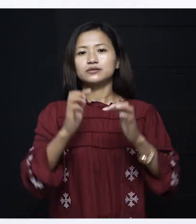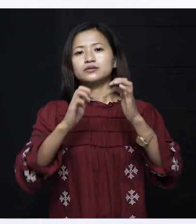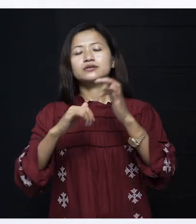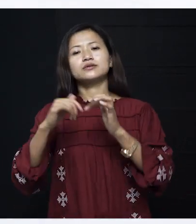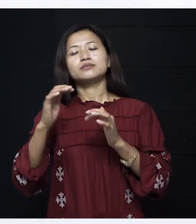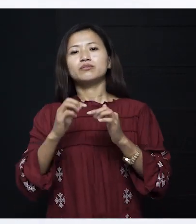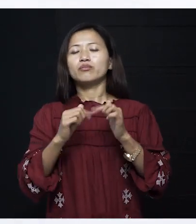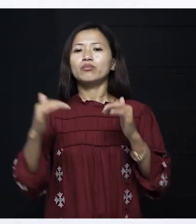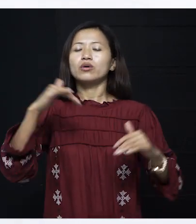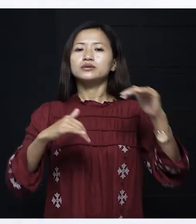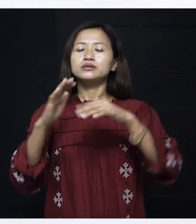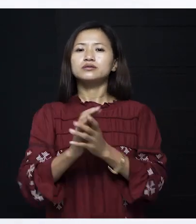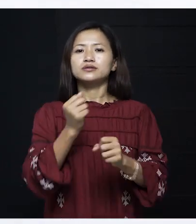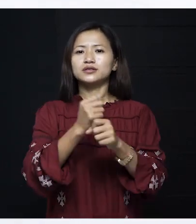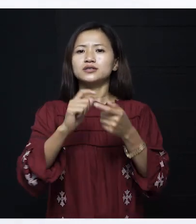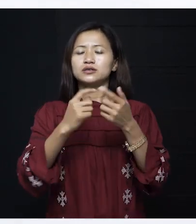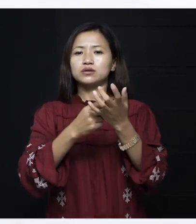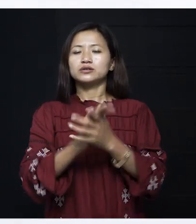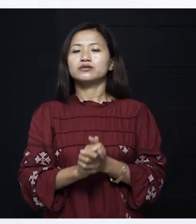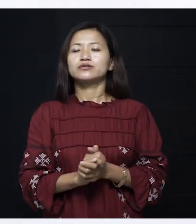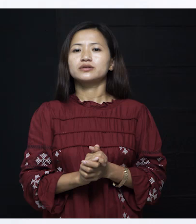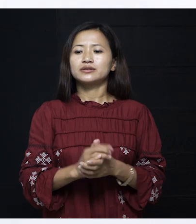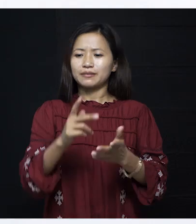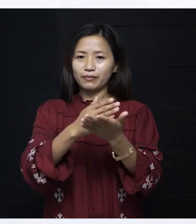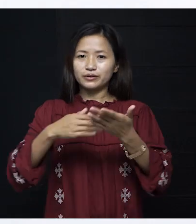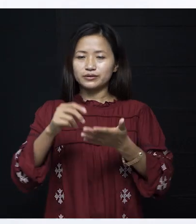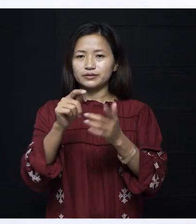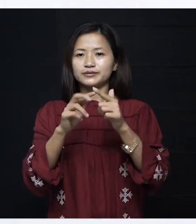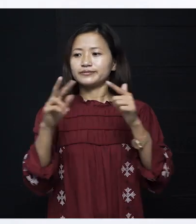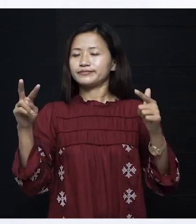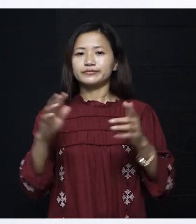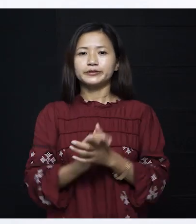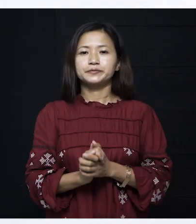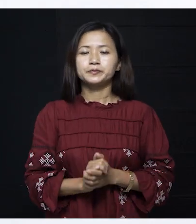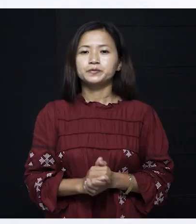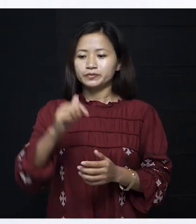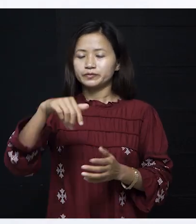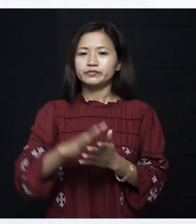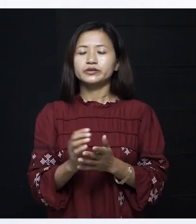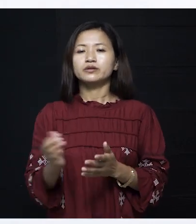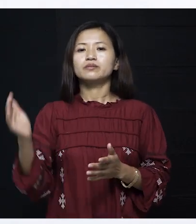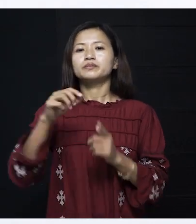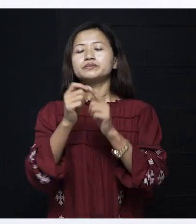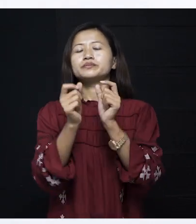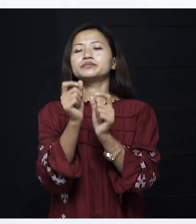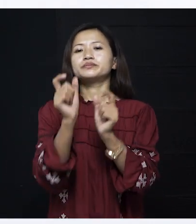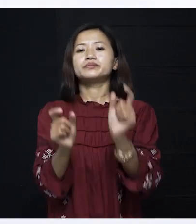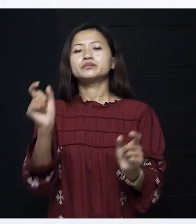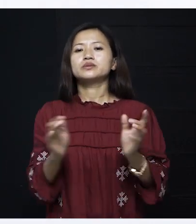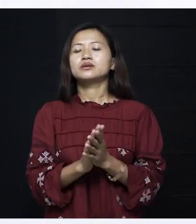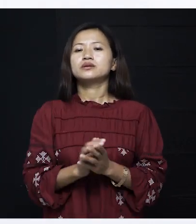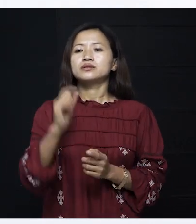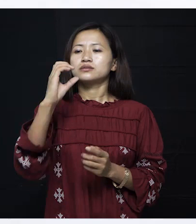or geographical area at a particular time. Okay, so that is called as population. So in this